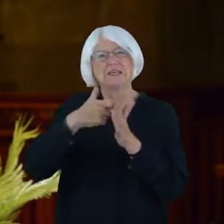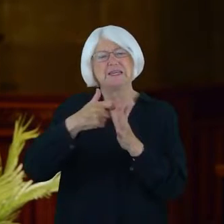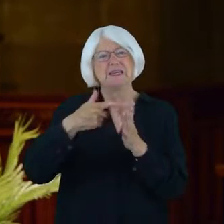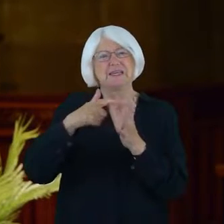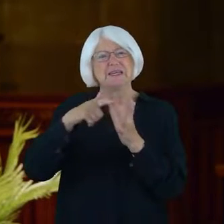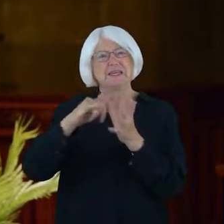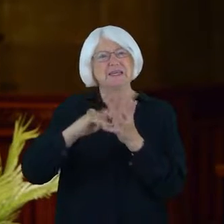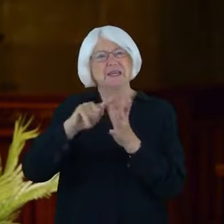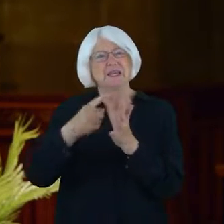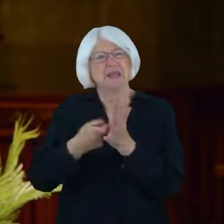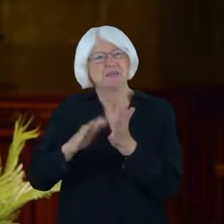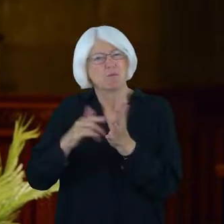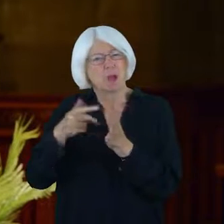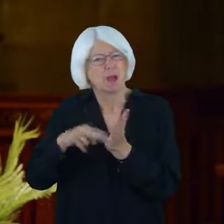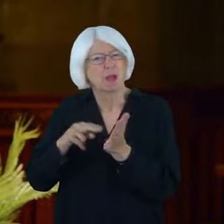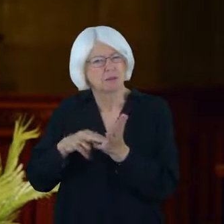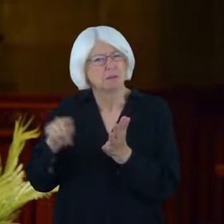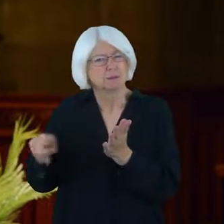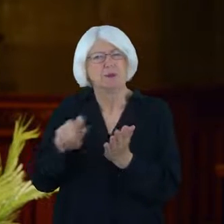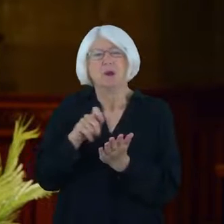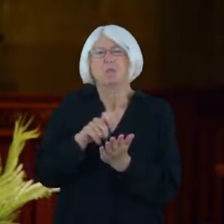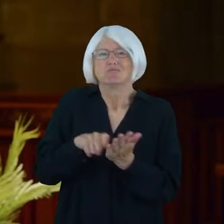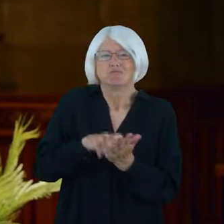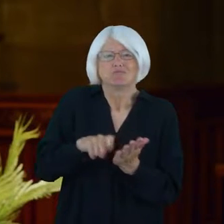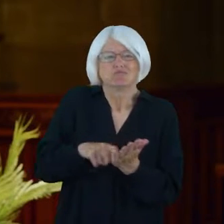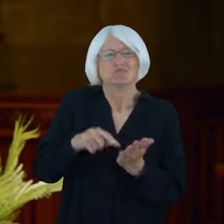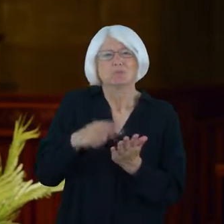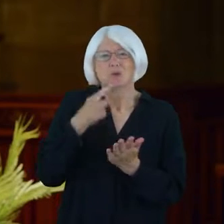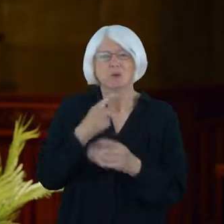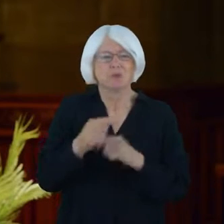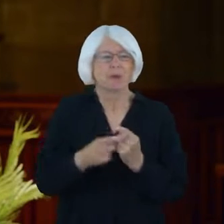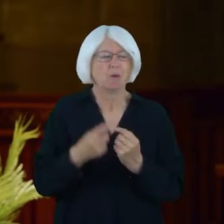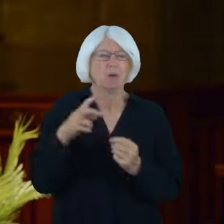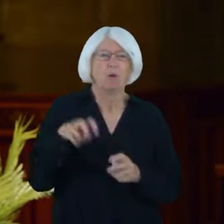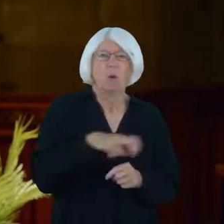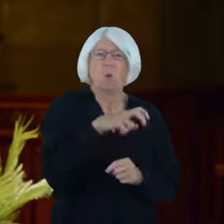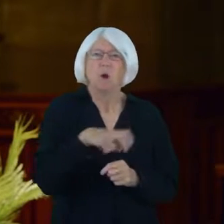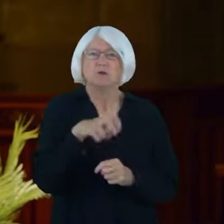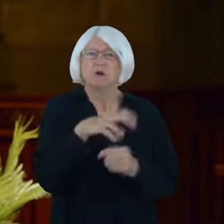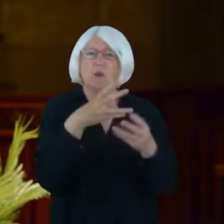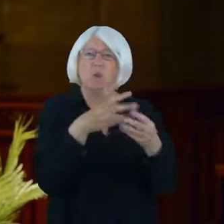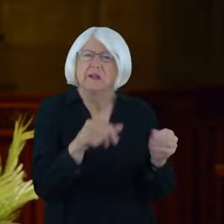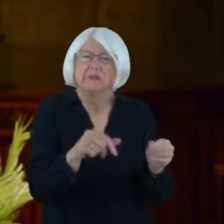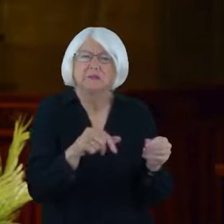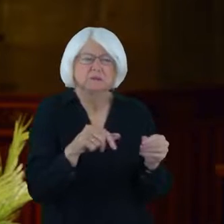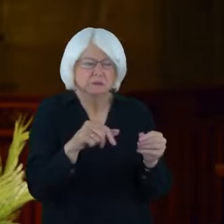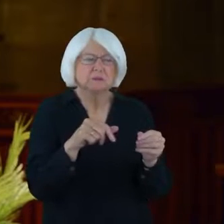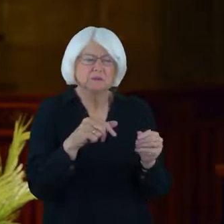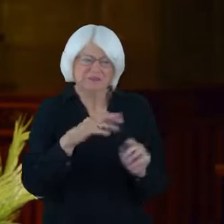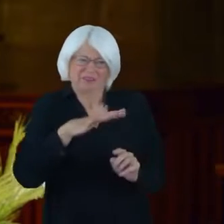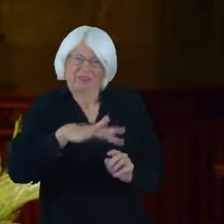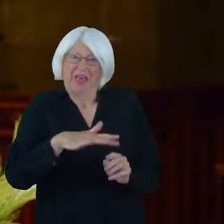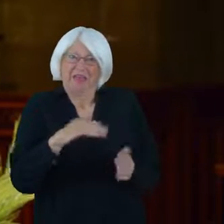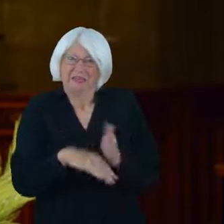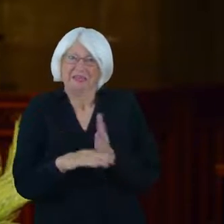imagery of wandering in the wilderness underpins everything that Hebrews has to say. They encourage their